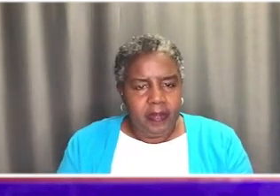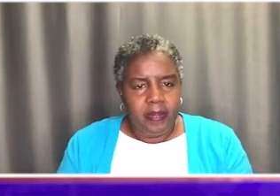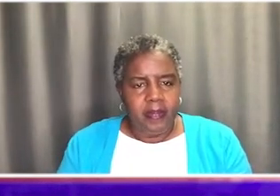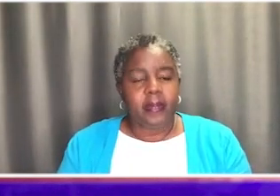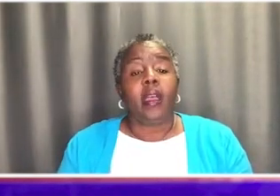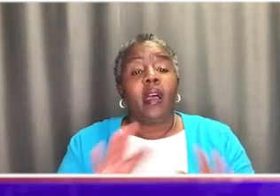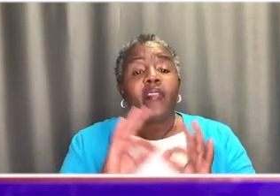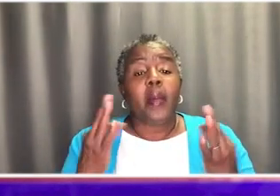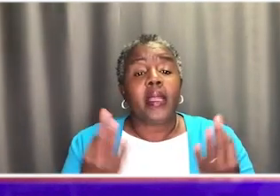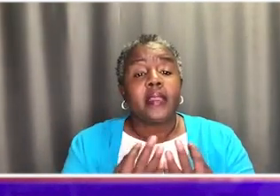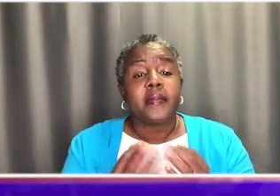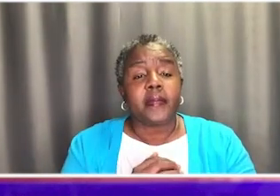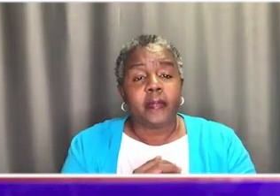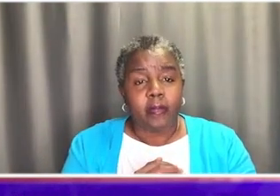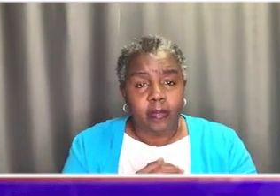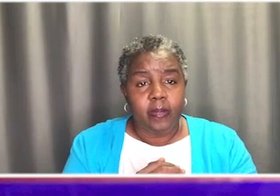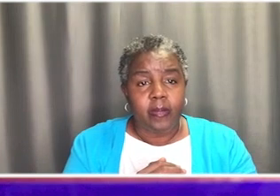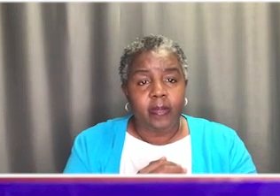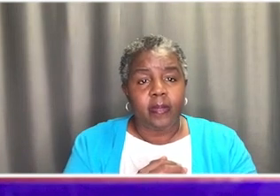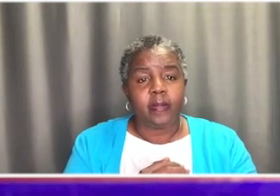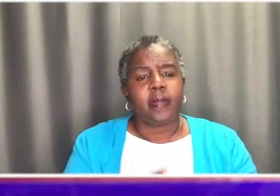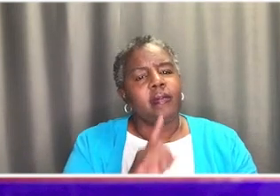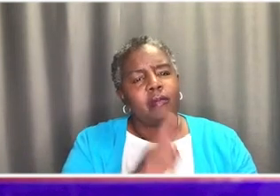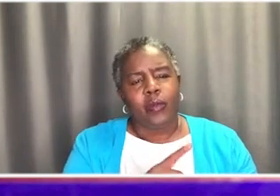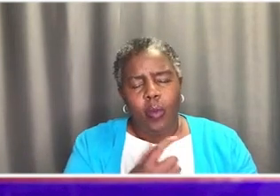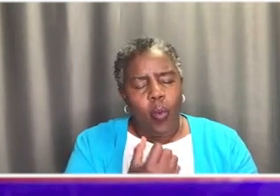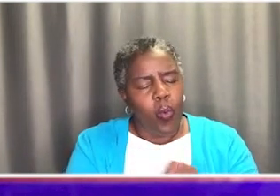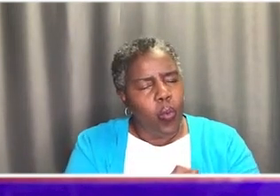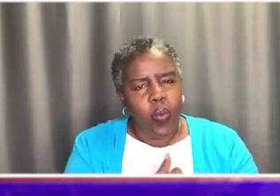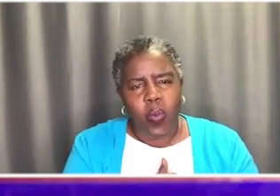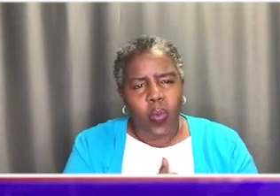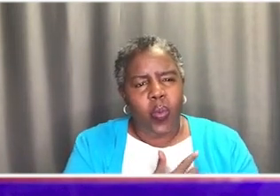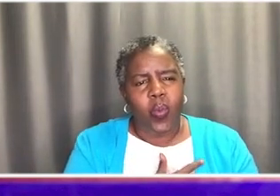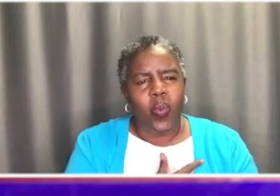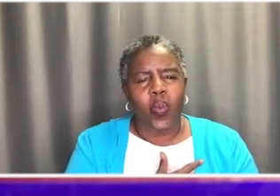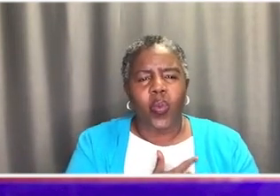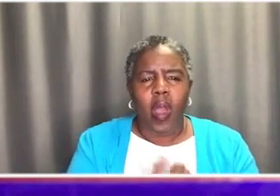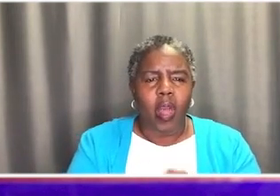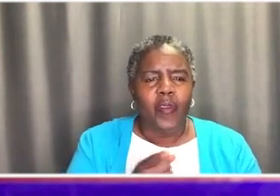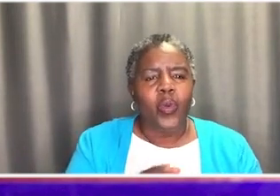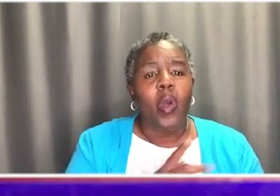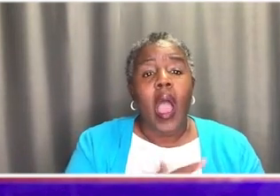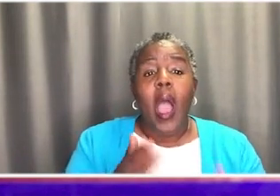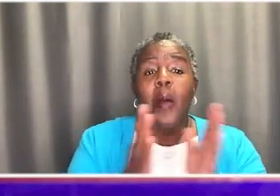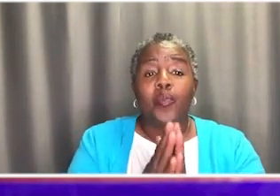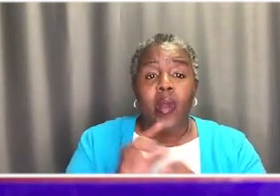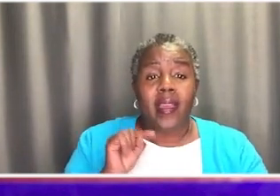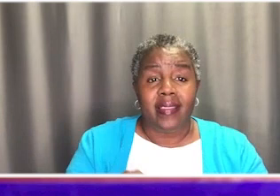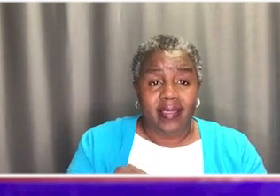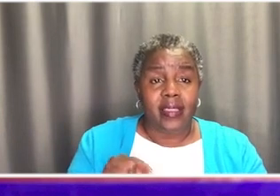Family, I love you from the bottom of my heart. And I pray that this